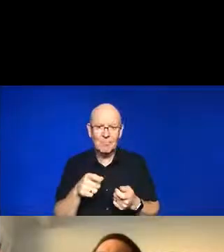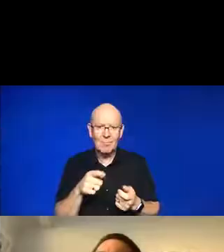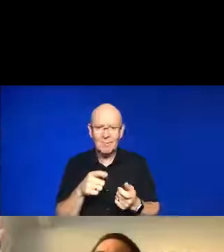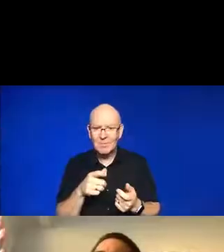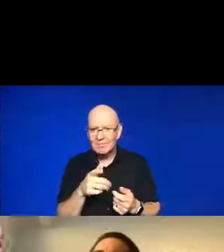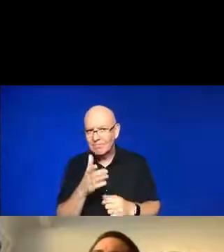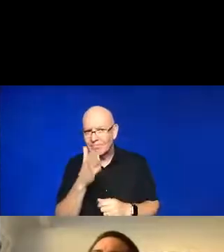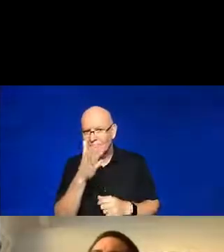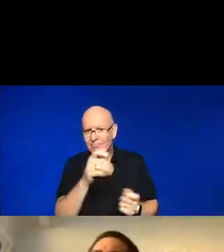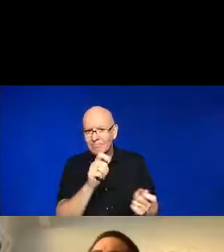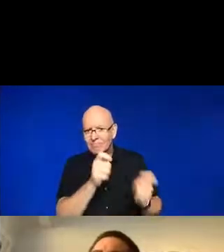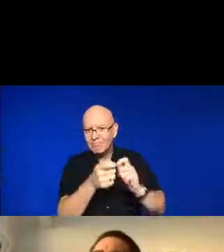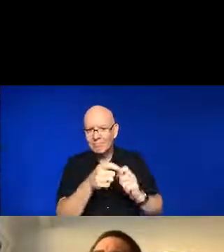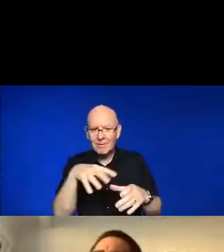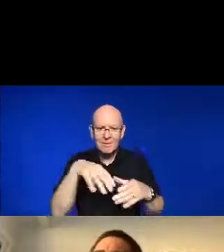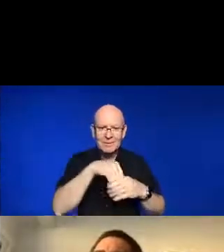and it looks good already.